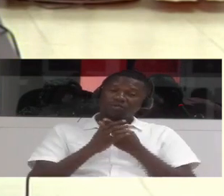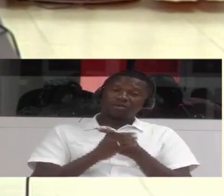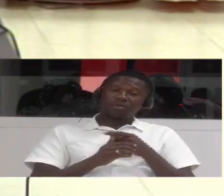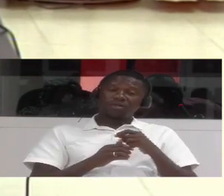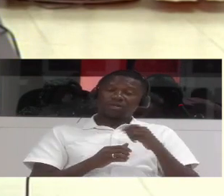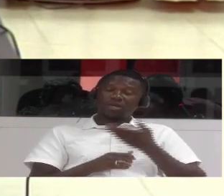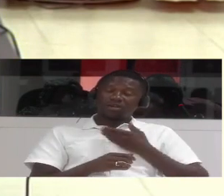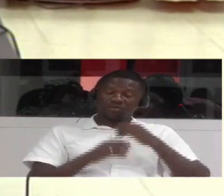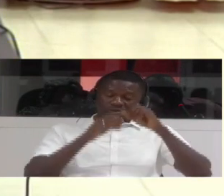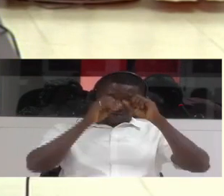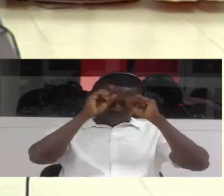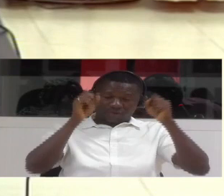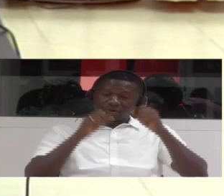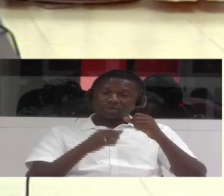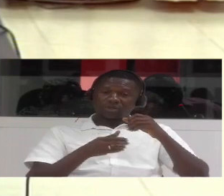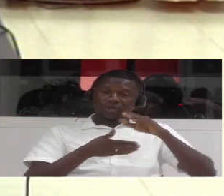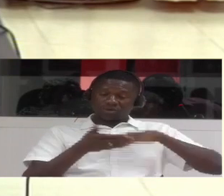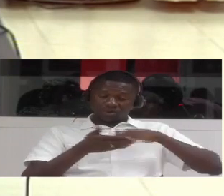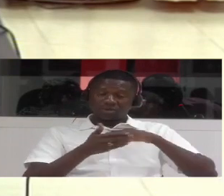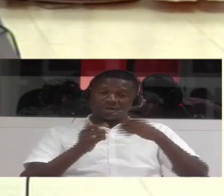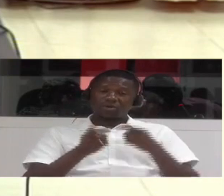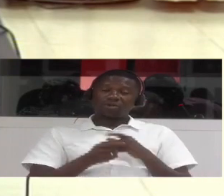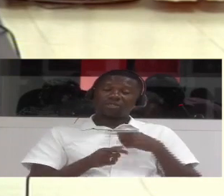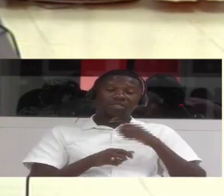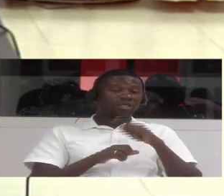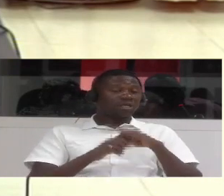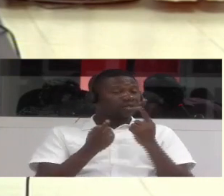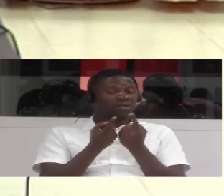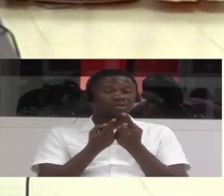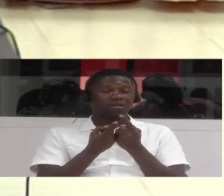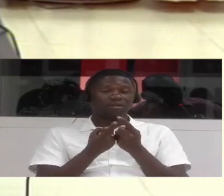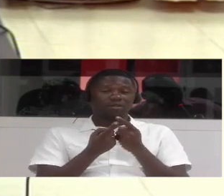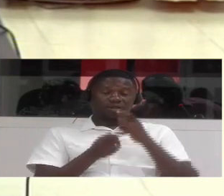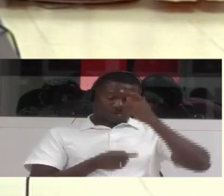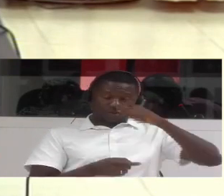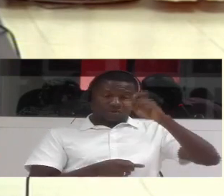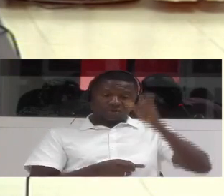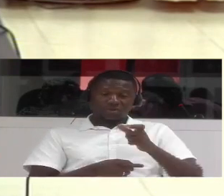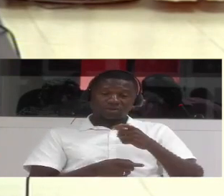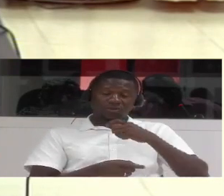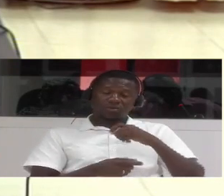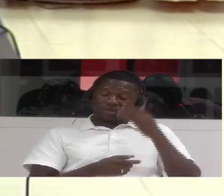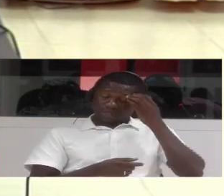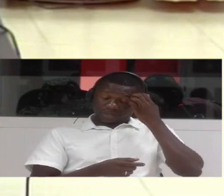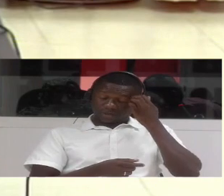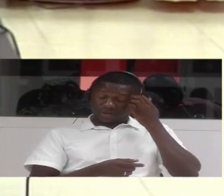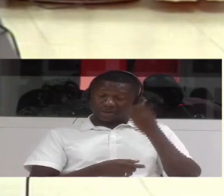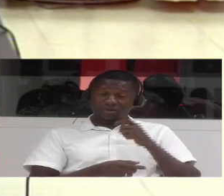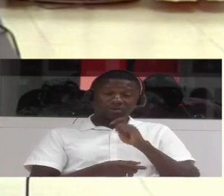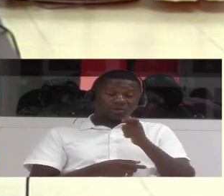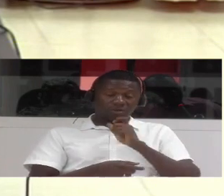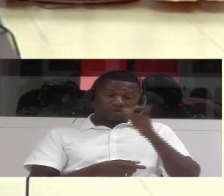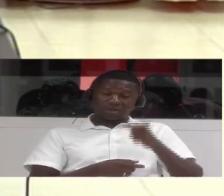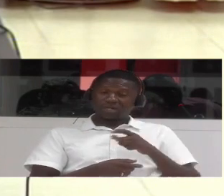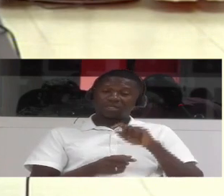documents. I mean, these were materials that journalists were actually denied access to. I can in fact say that throughout